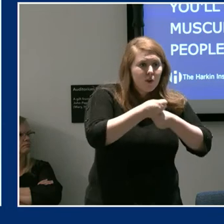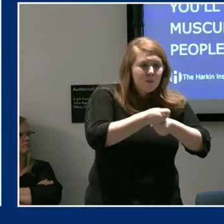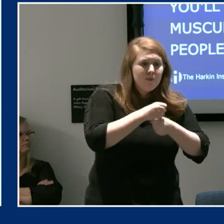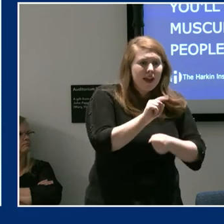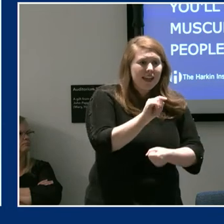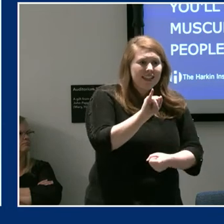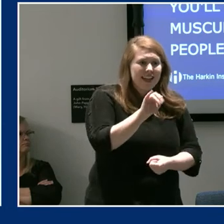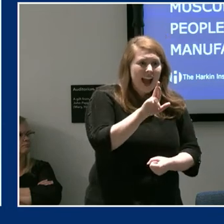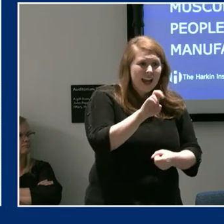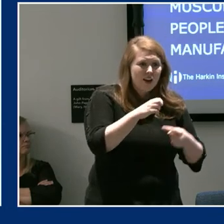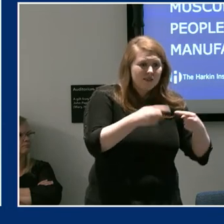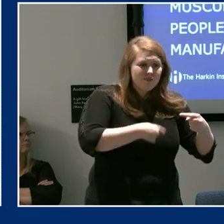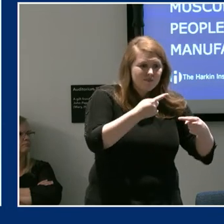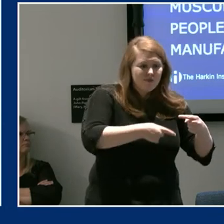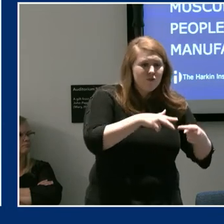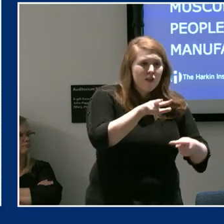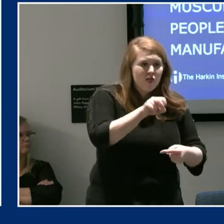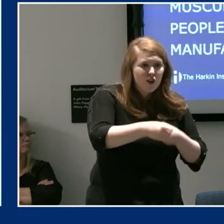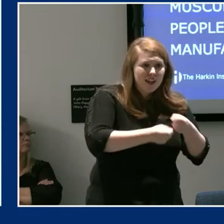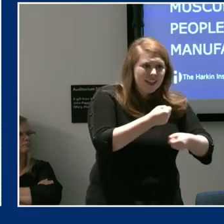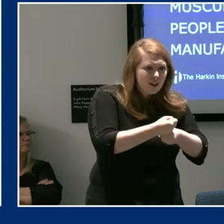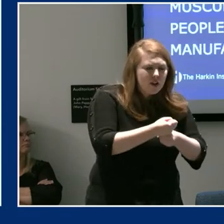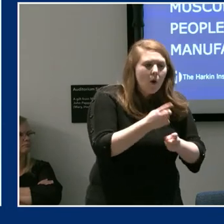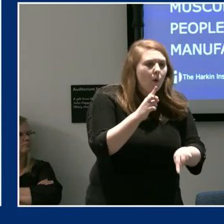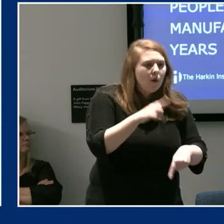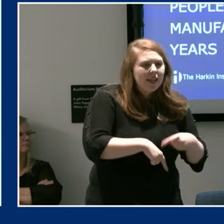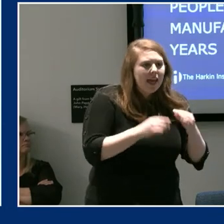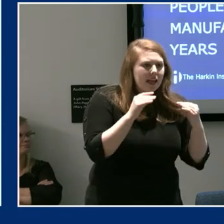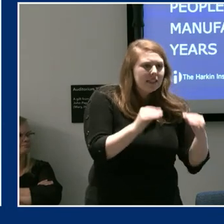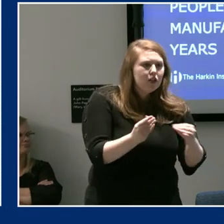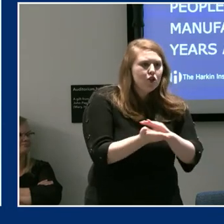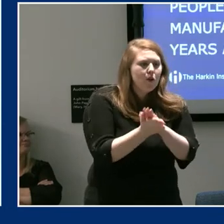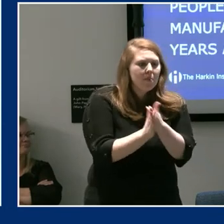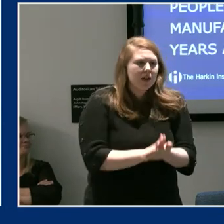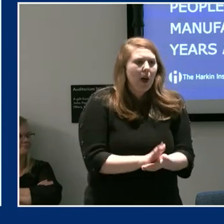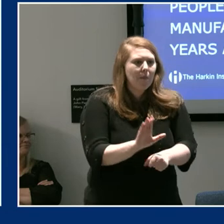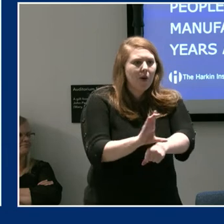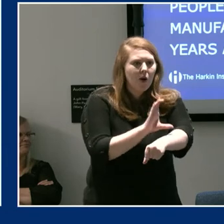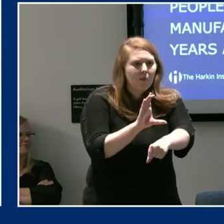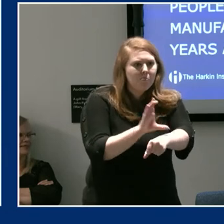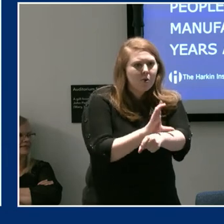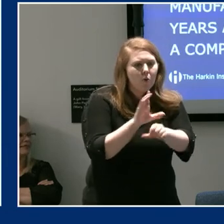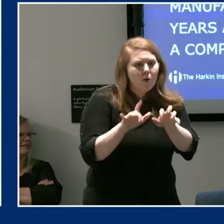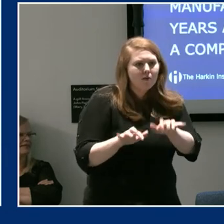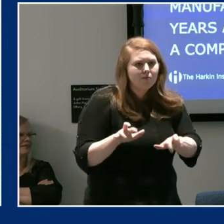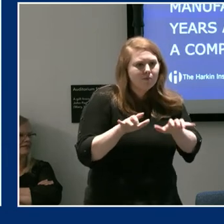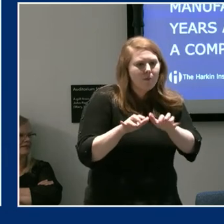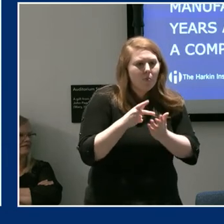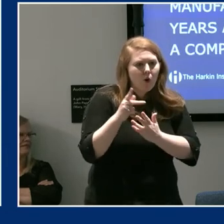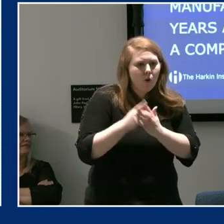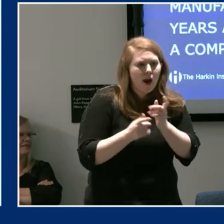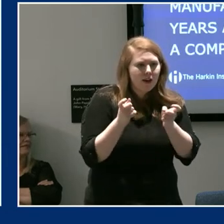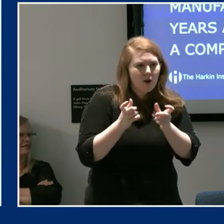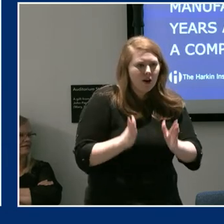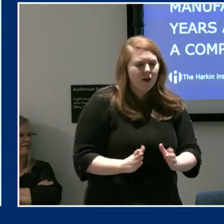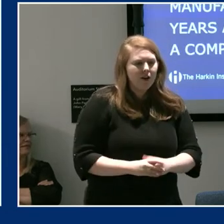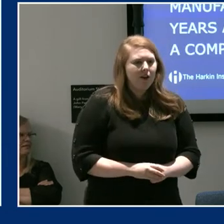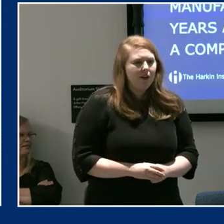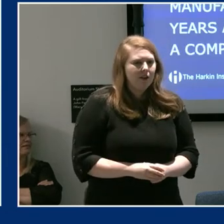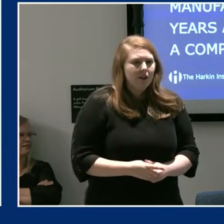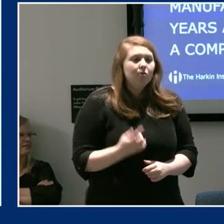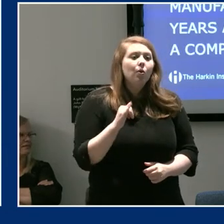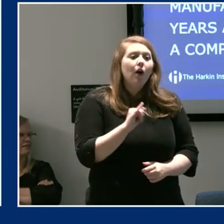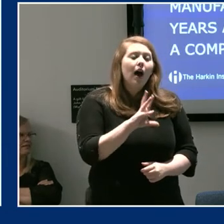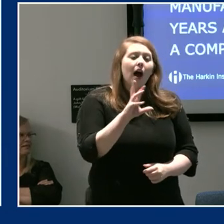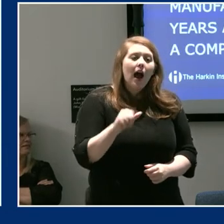at Firestone, we're not going to make you a computer programmer, okay? So I was lucky to have a lot